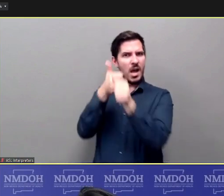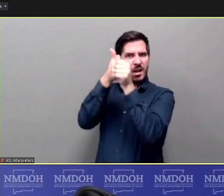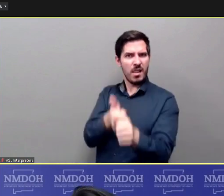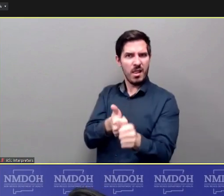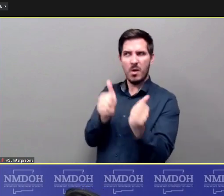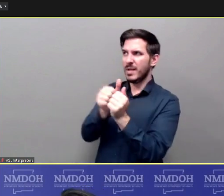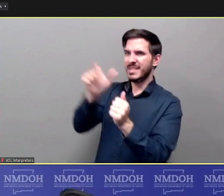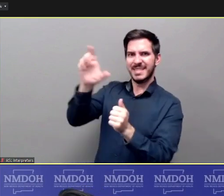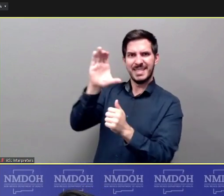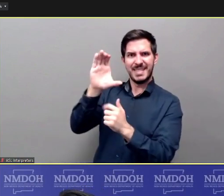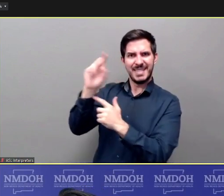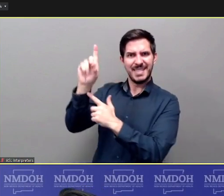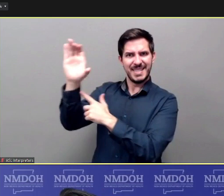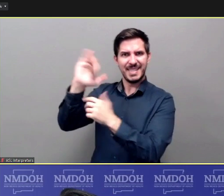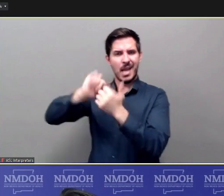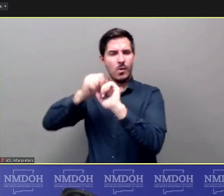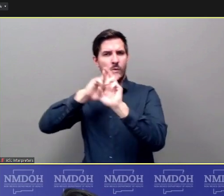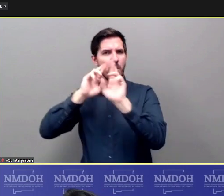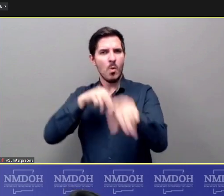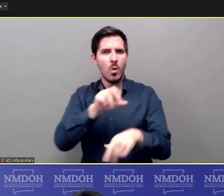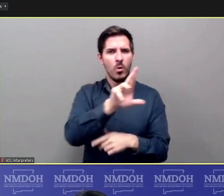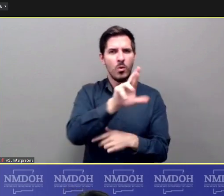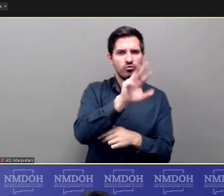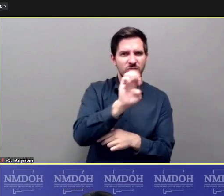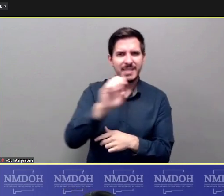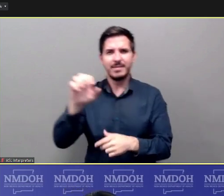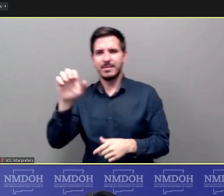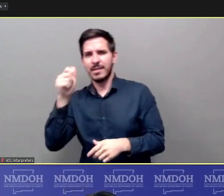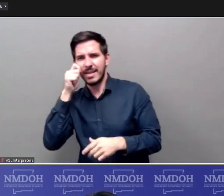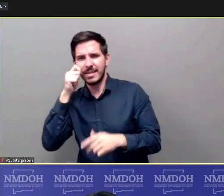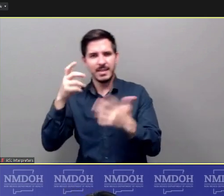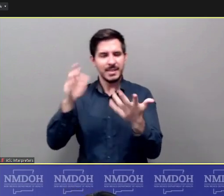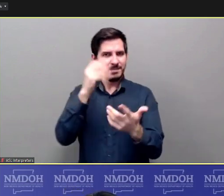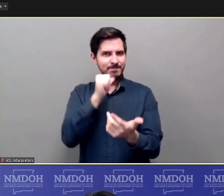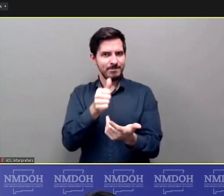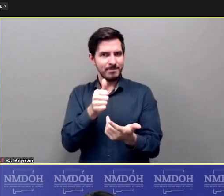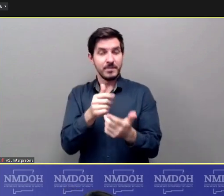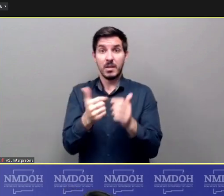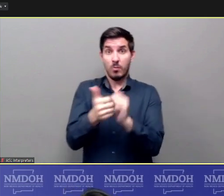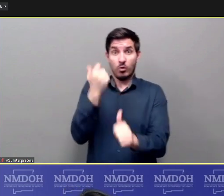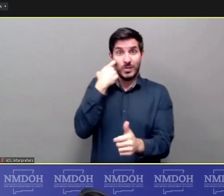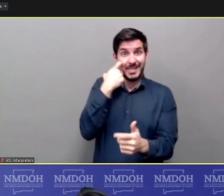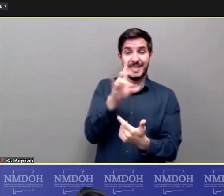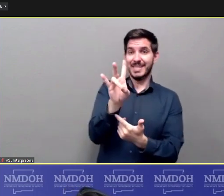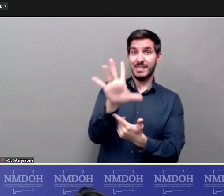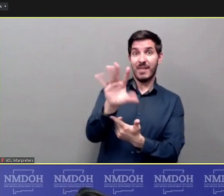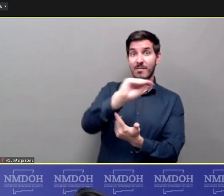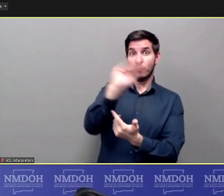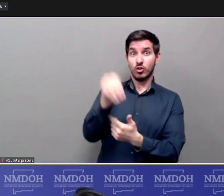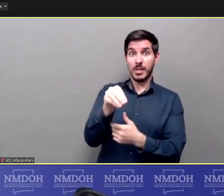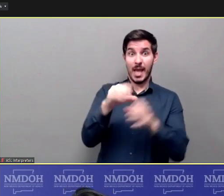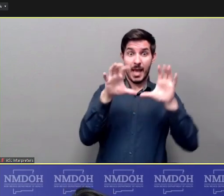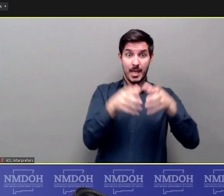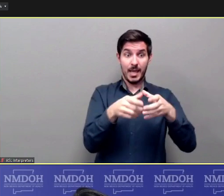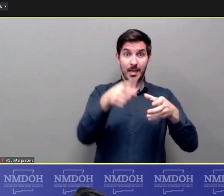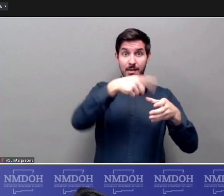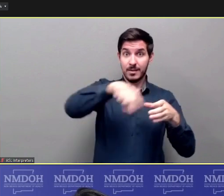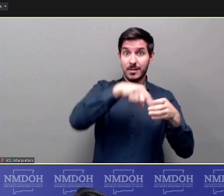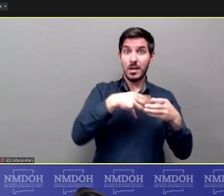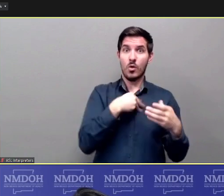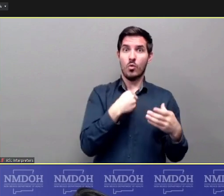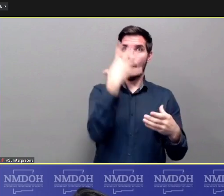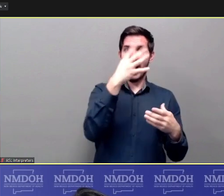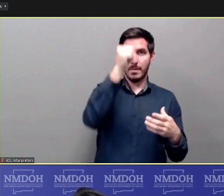and ethnicity. So like, for example, the most recent one says 75% of New Mexico's cases were among white men,